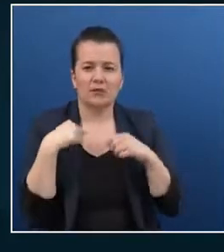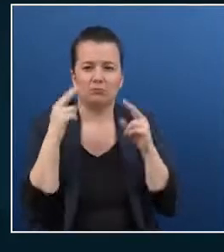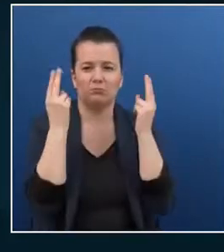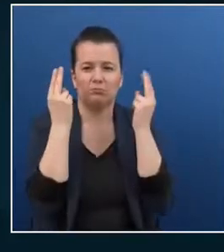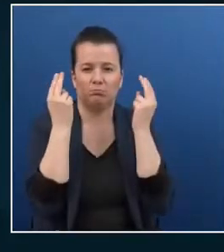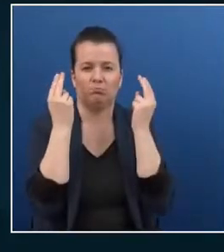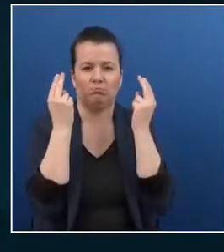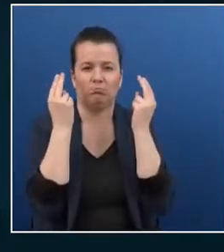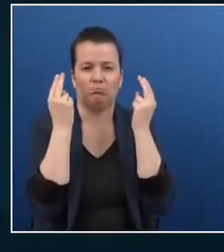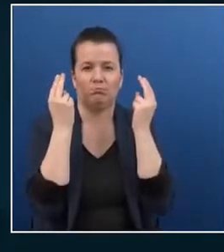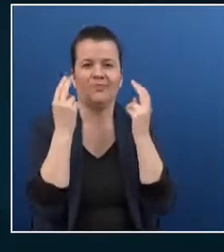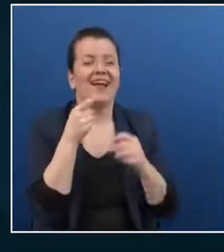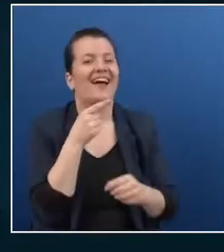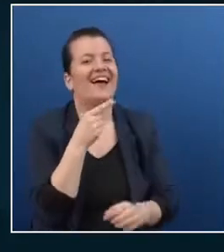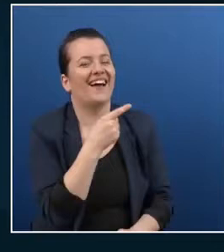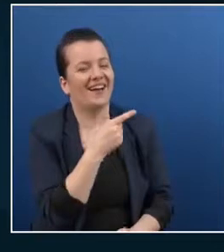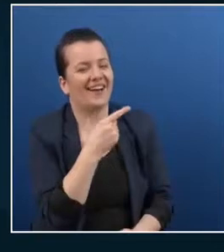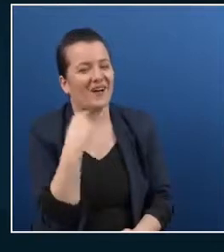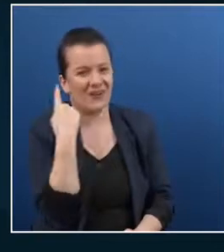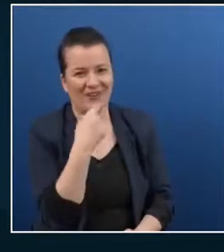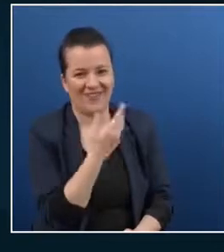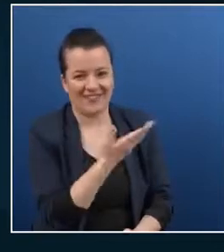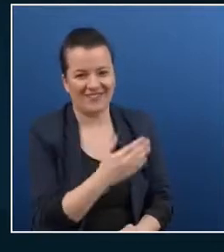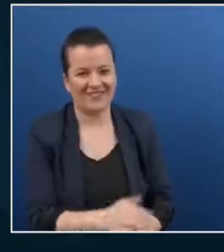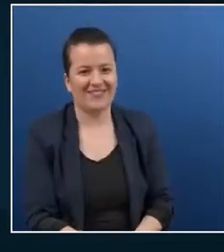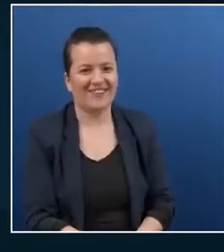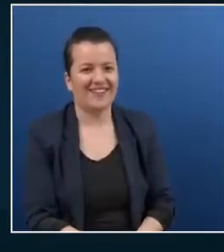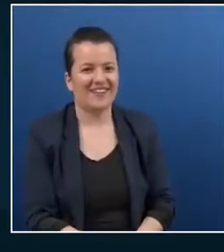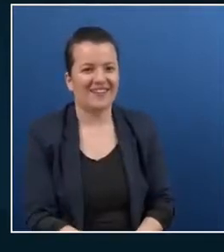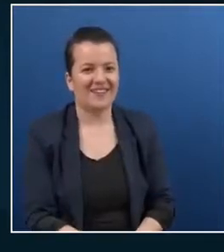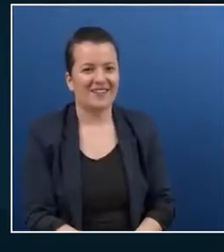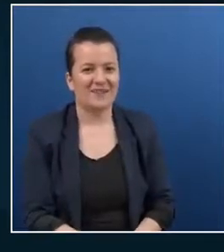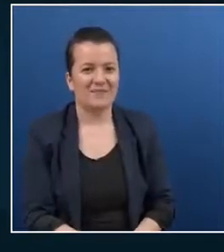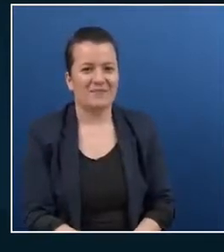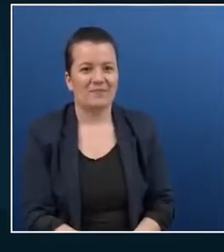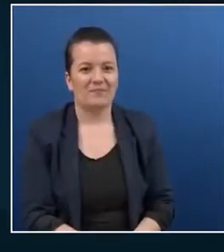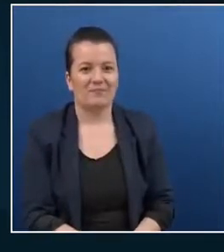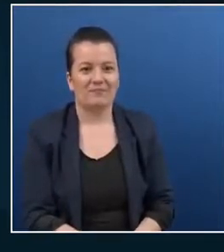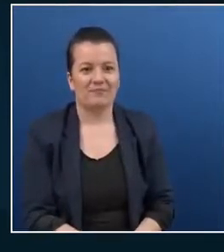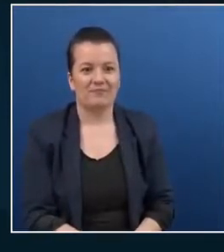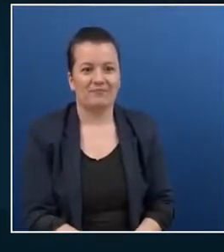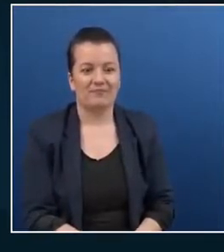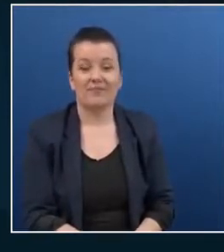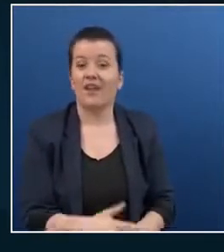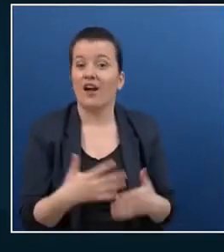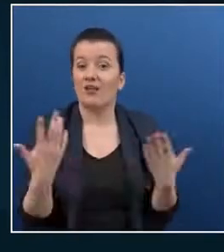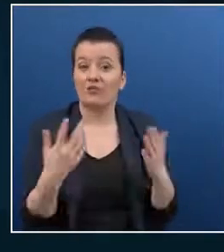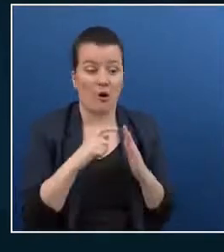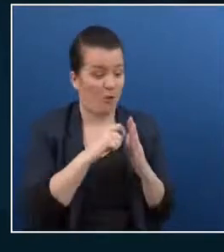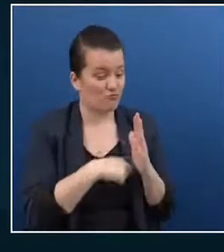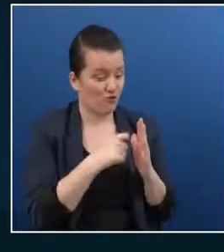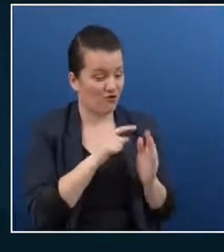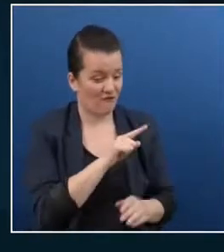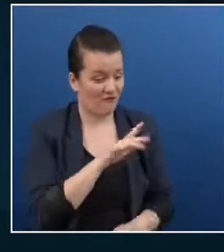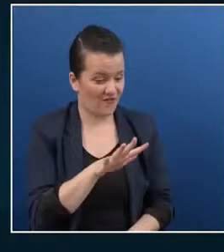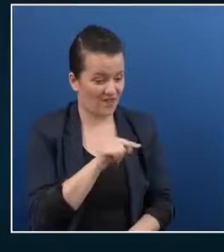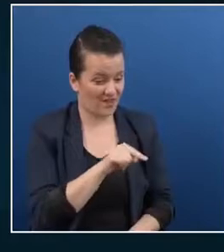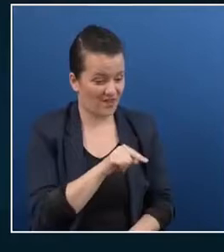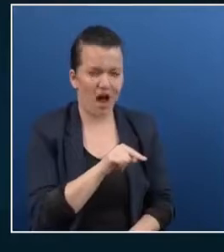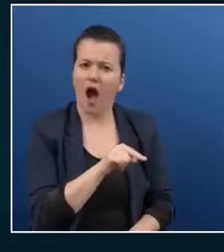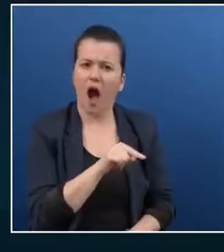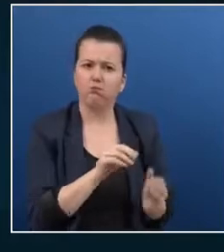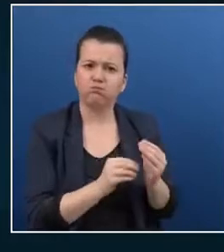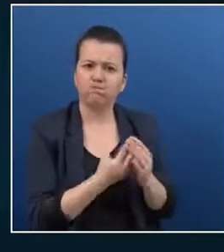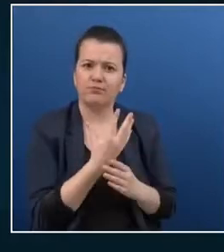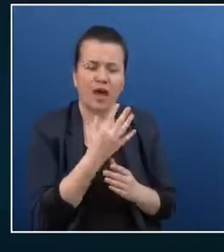Not a lot of people know that you got Project 15. It went from cats to elephants, but how did that